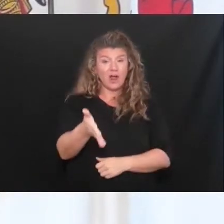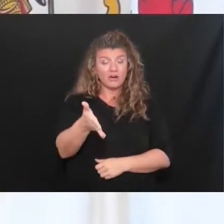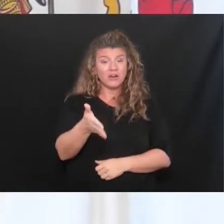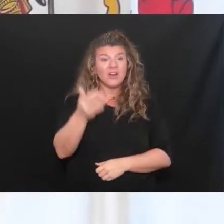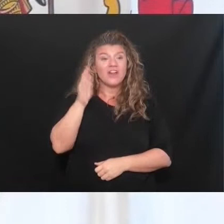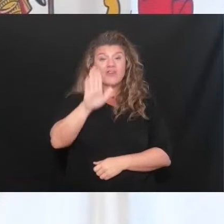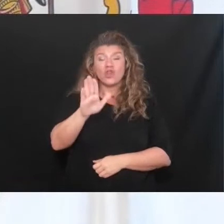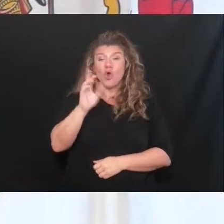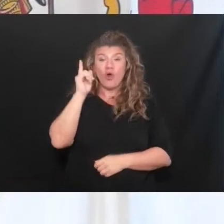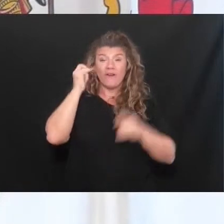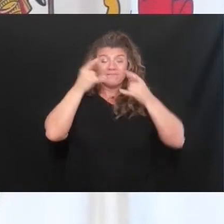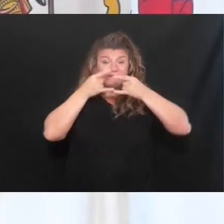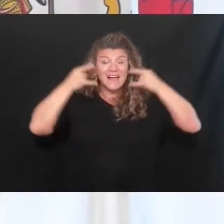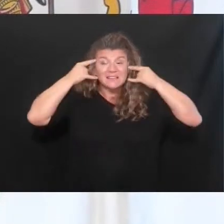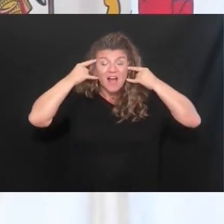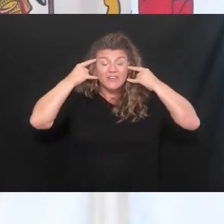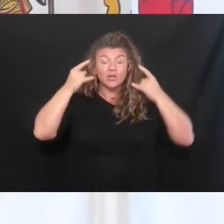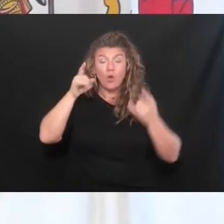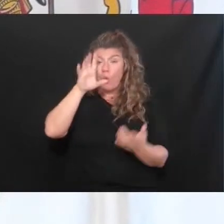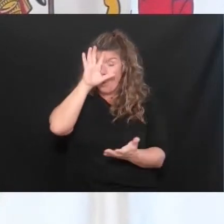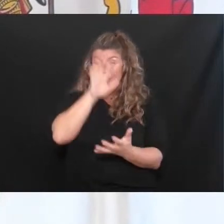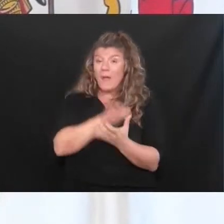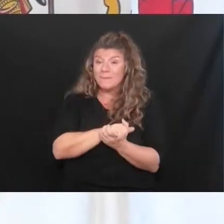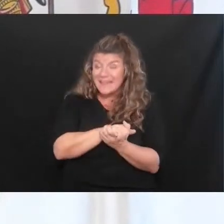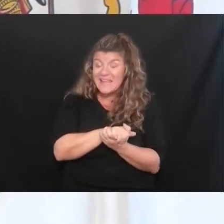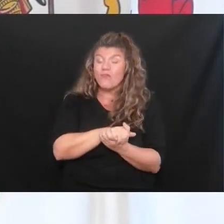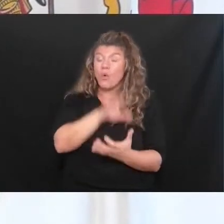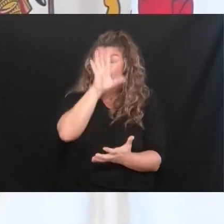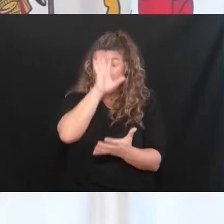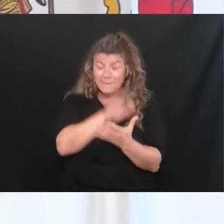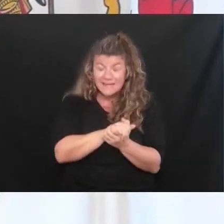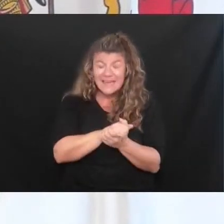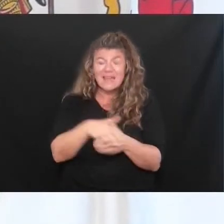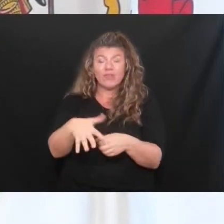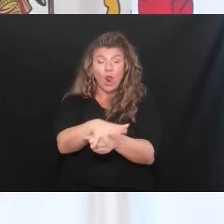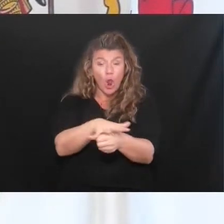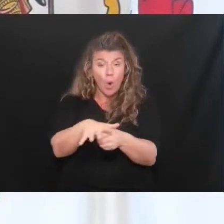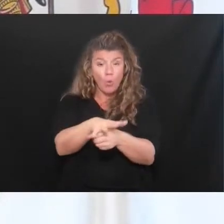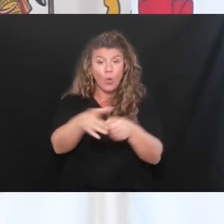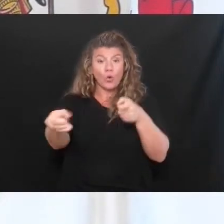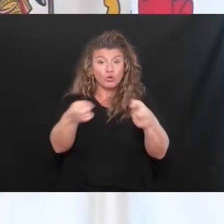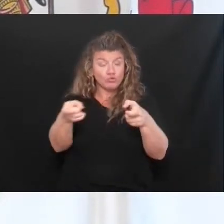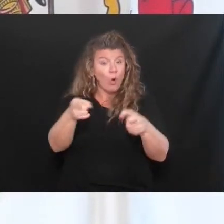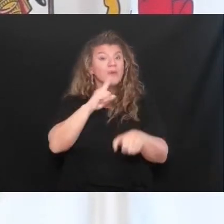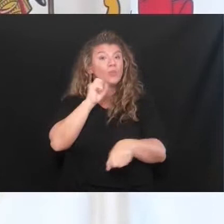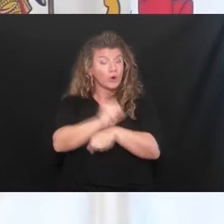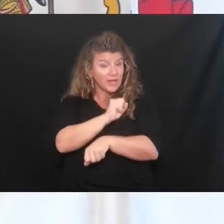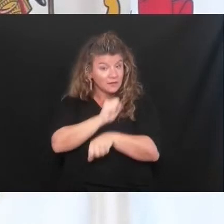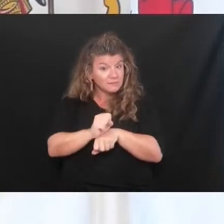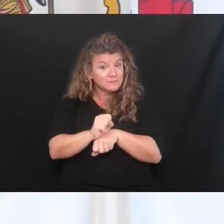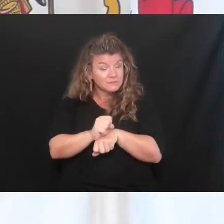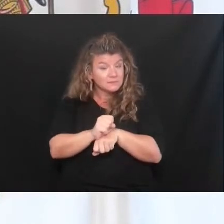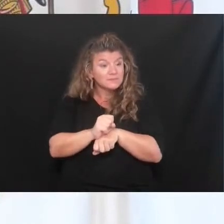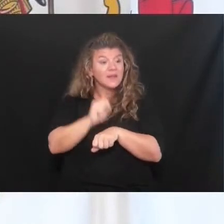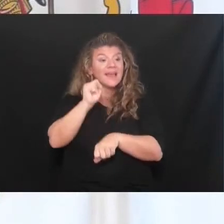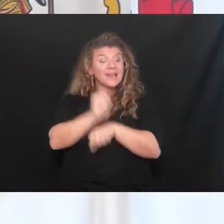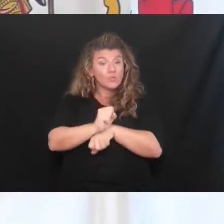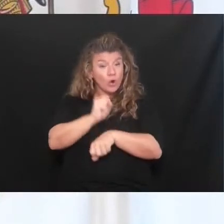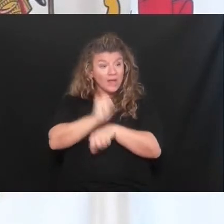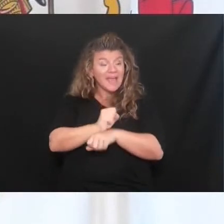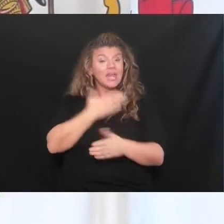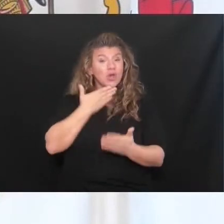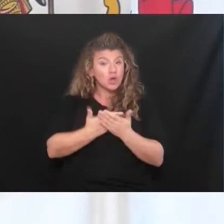far as your face coverings, we believe the local control is working, and it is working in a